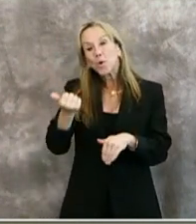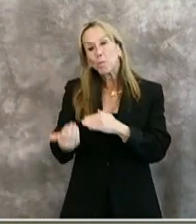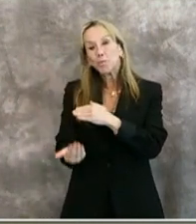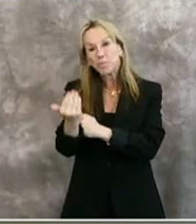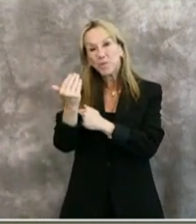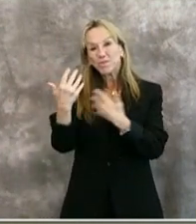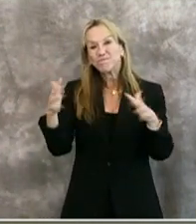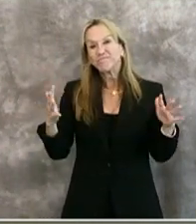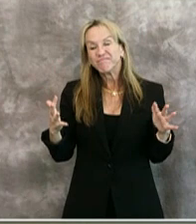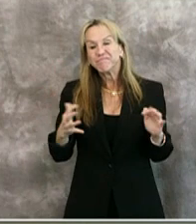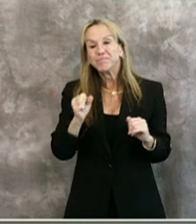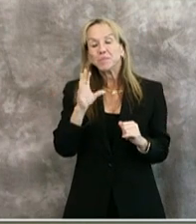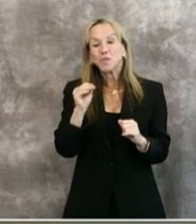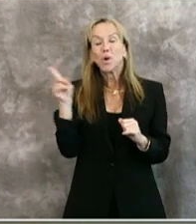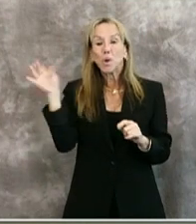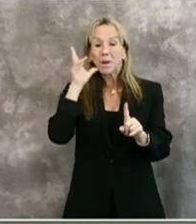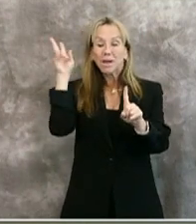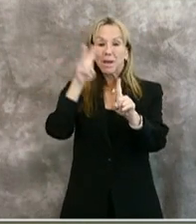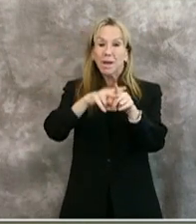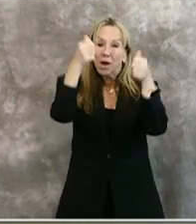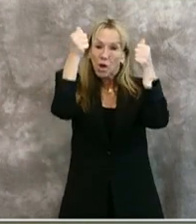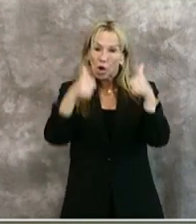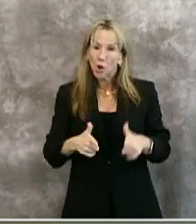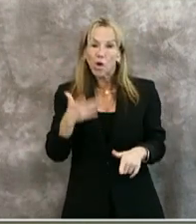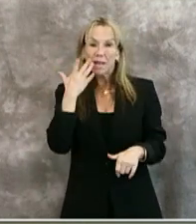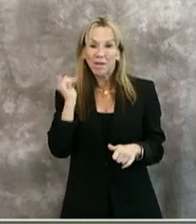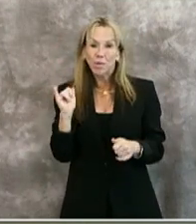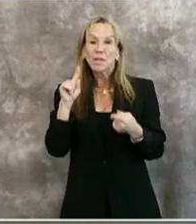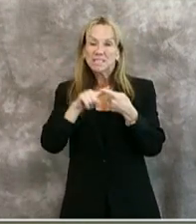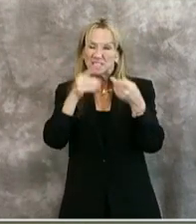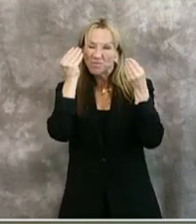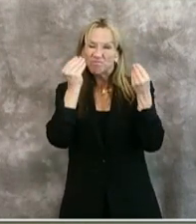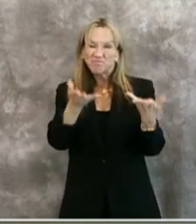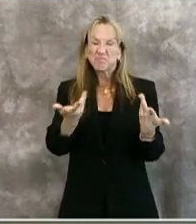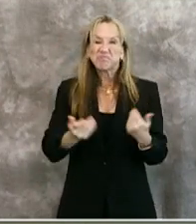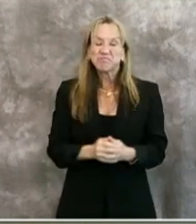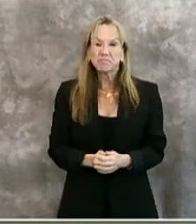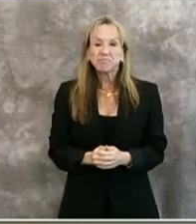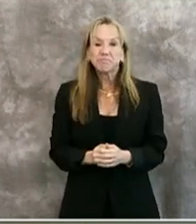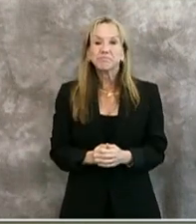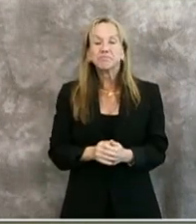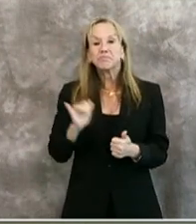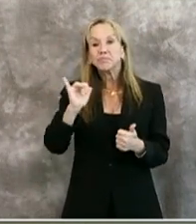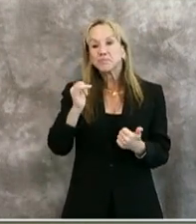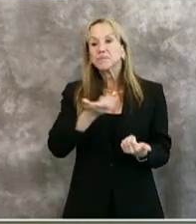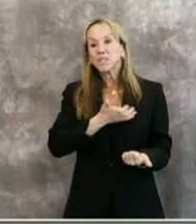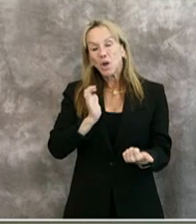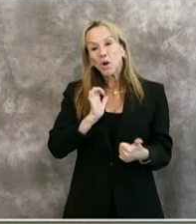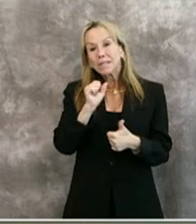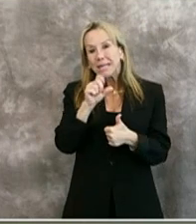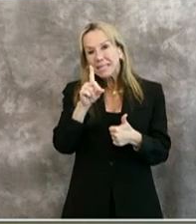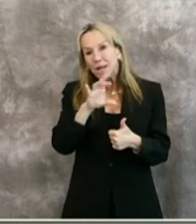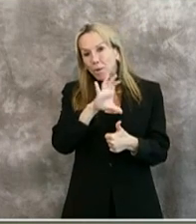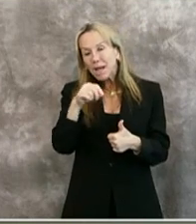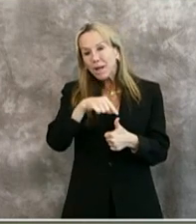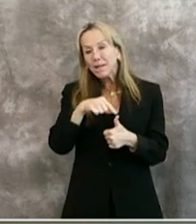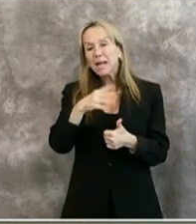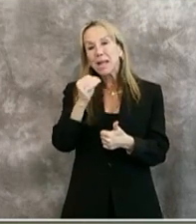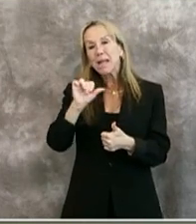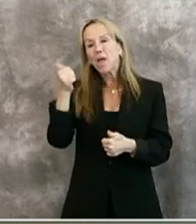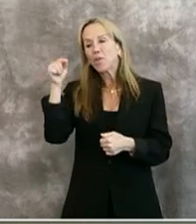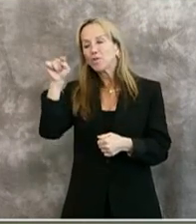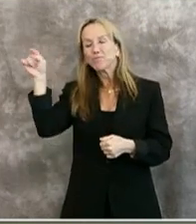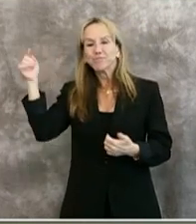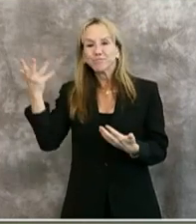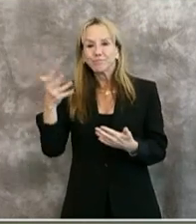statewide restrictions will be in place until further notice in counties like ours, which are on the state's monitoring list.